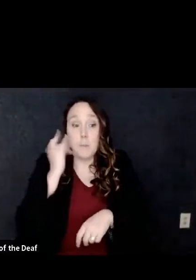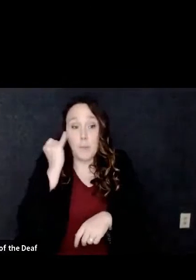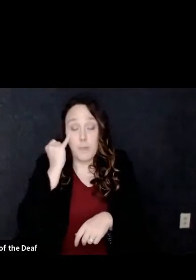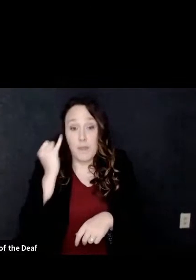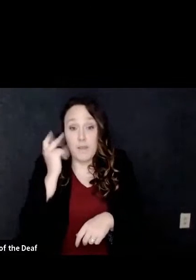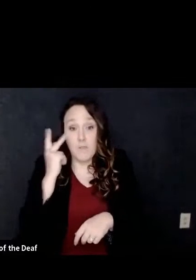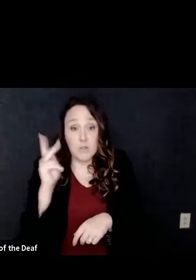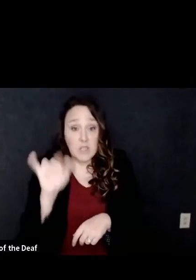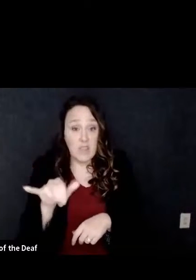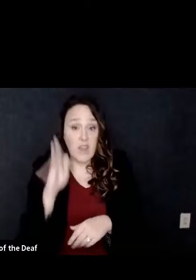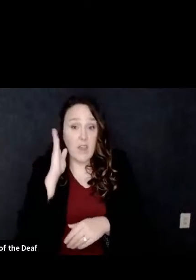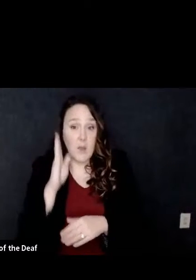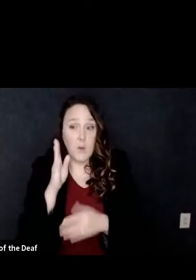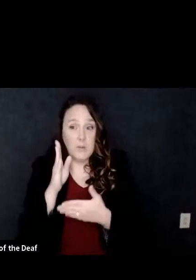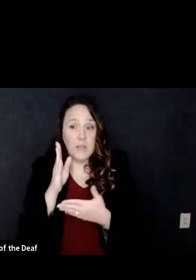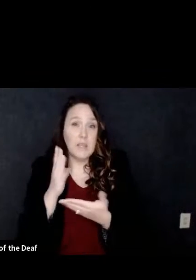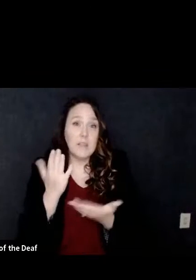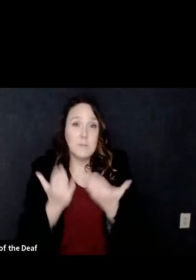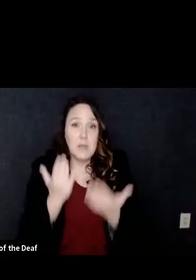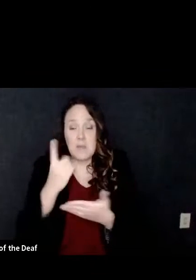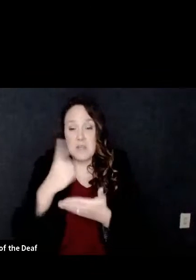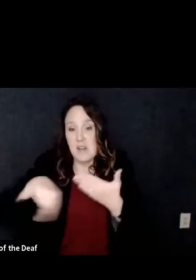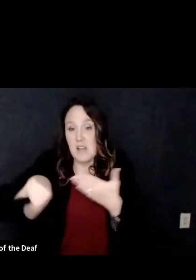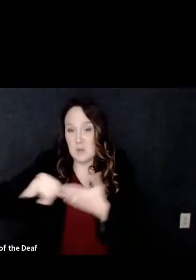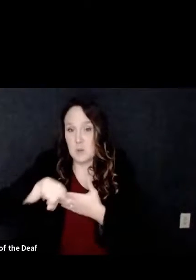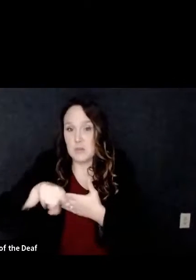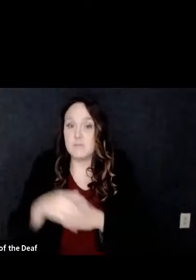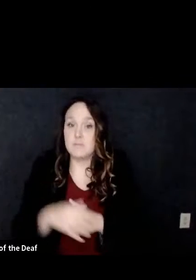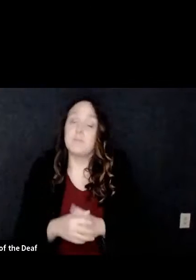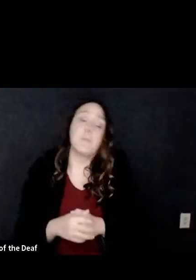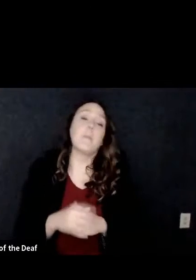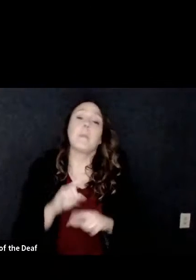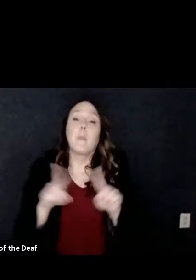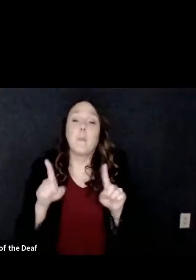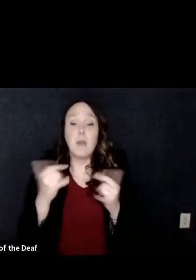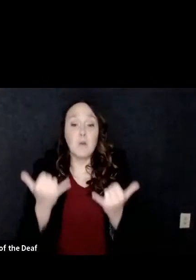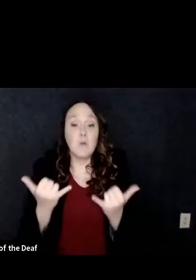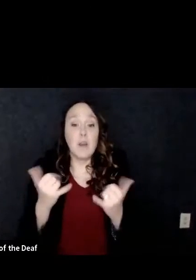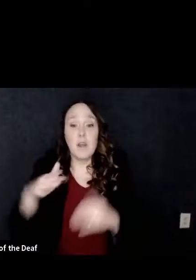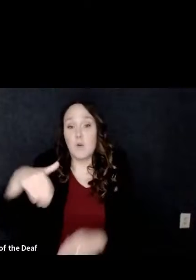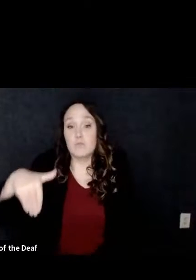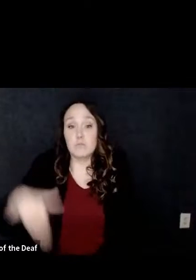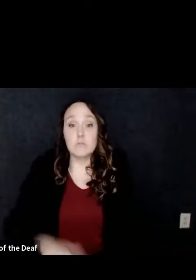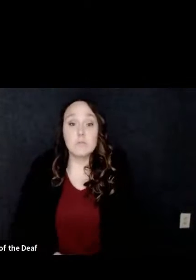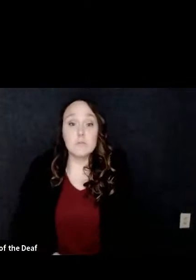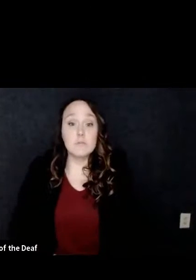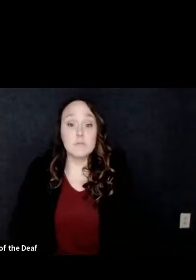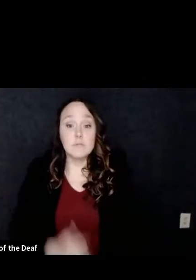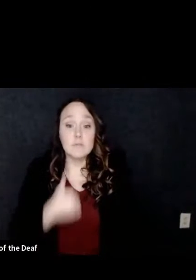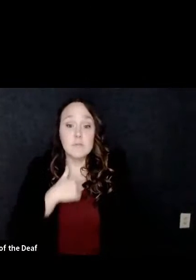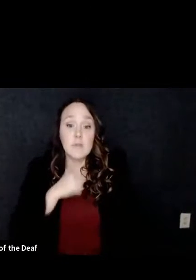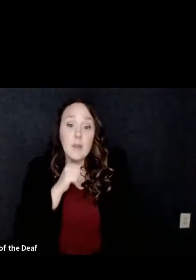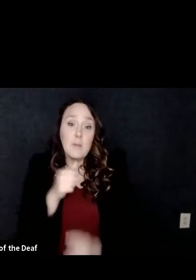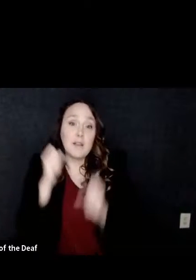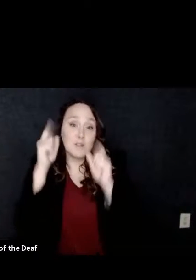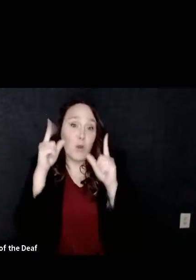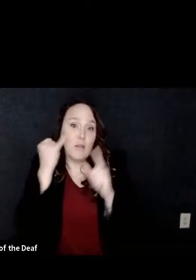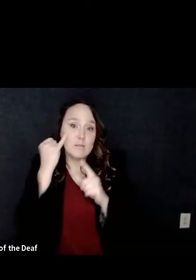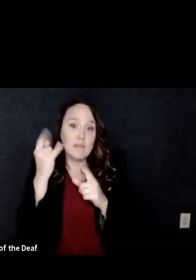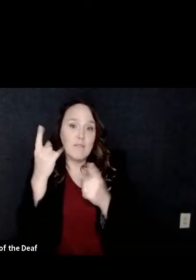that, it'd probably be into the next week or so. But at this time, we have not. I wouldn't be surprised if we have